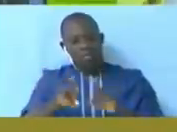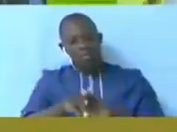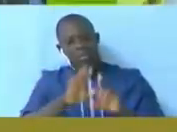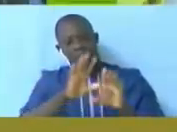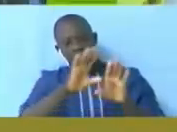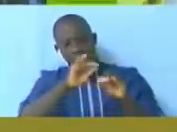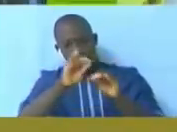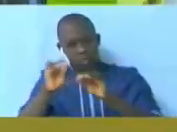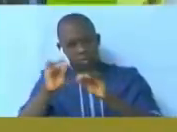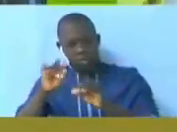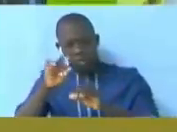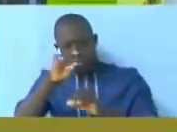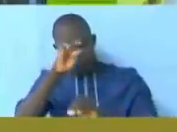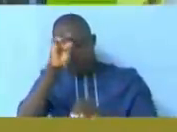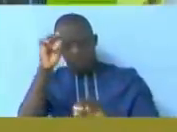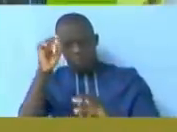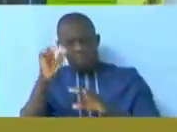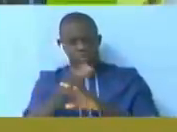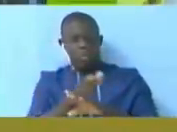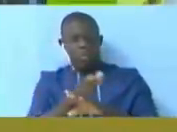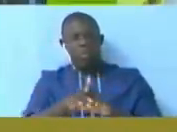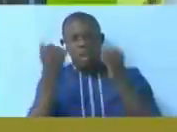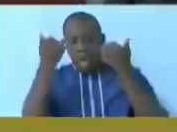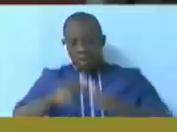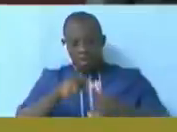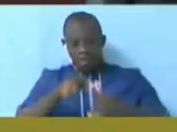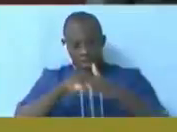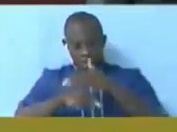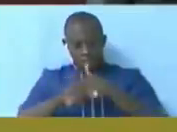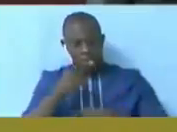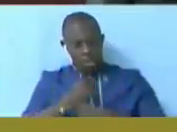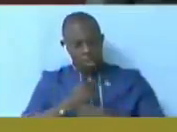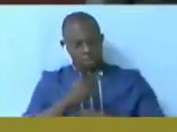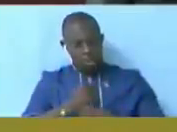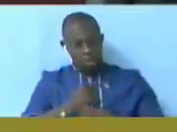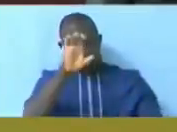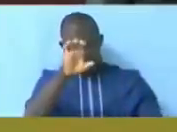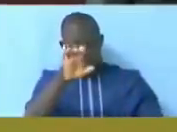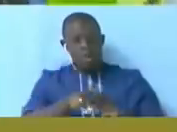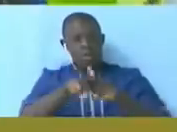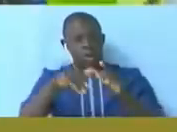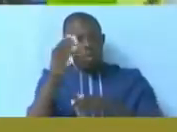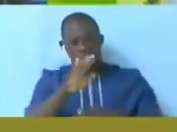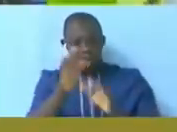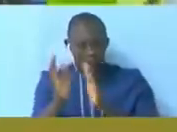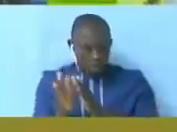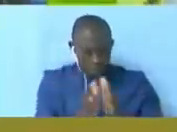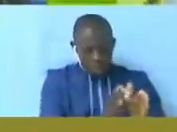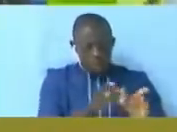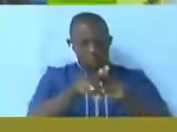can take place in a country without any solid arrangement with the government of